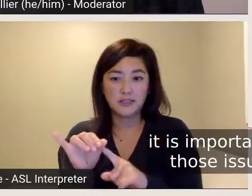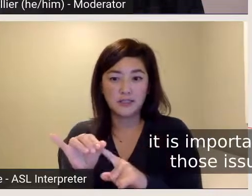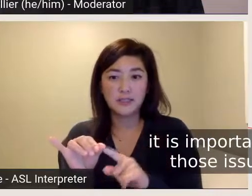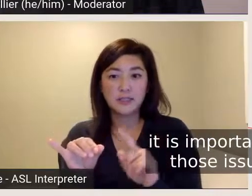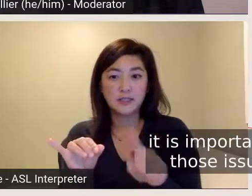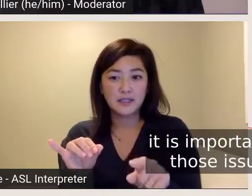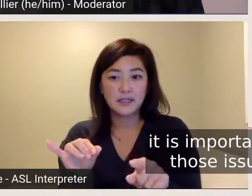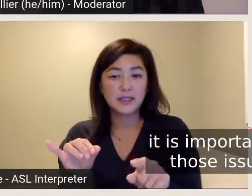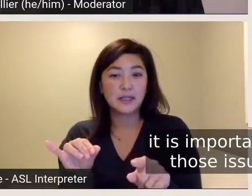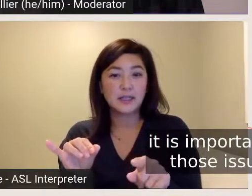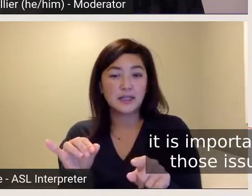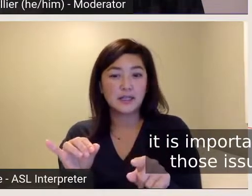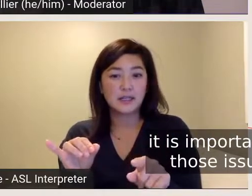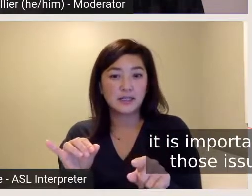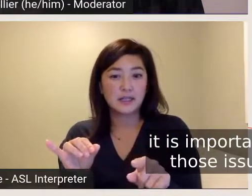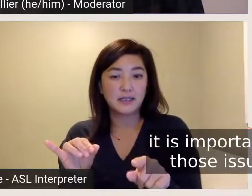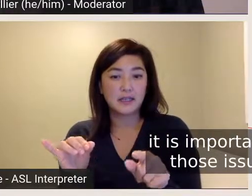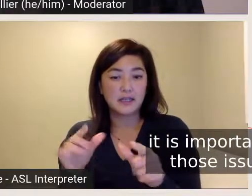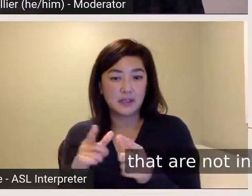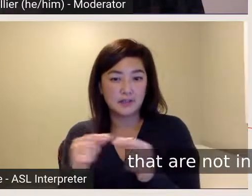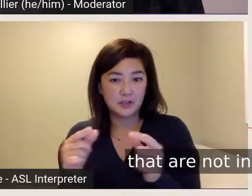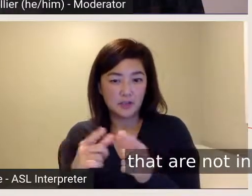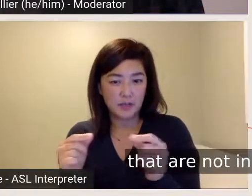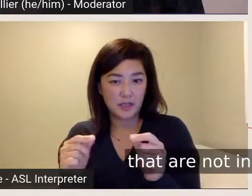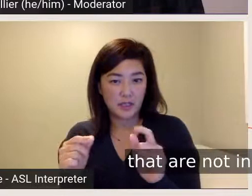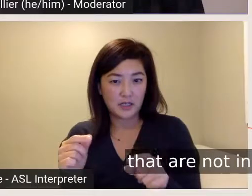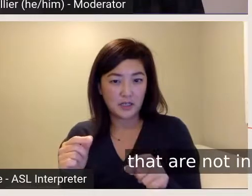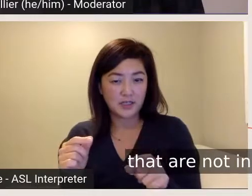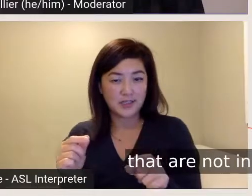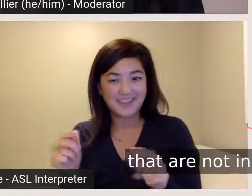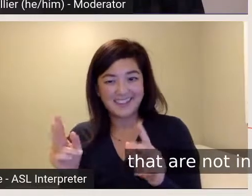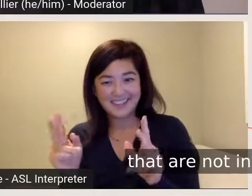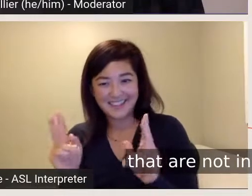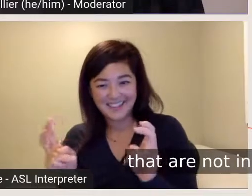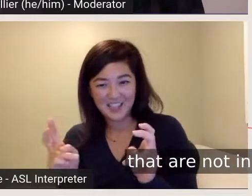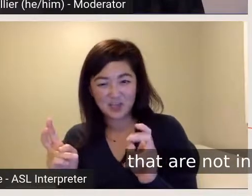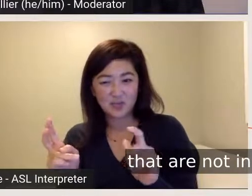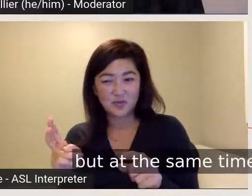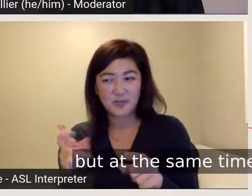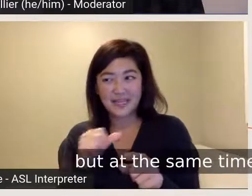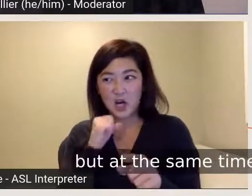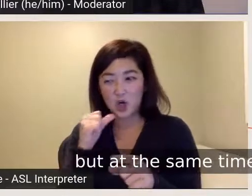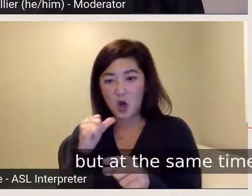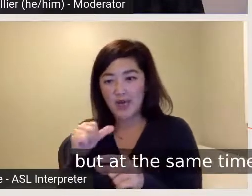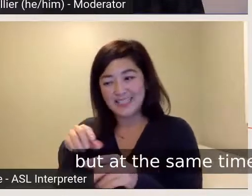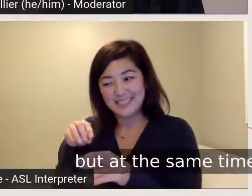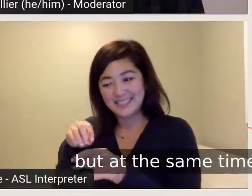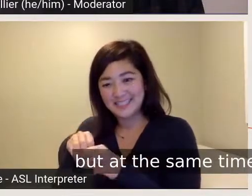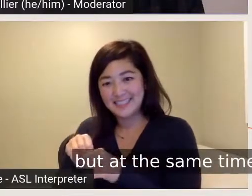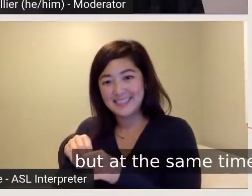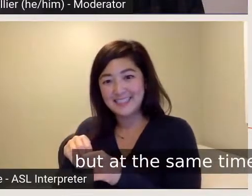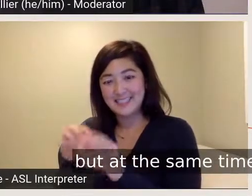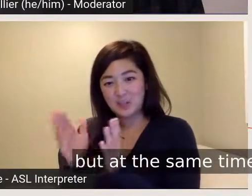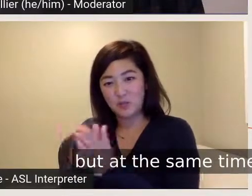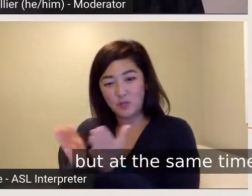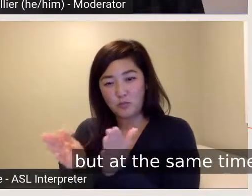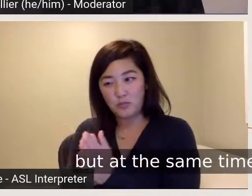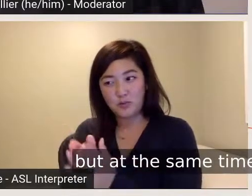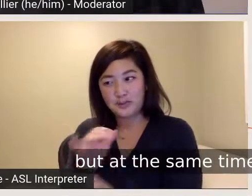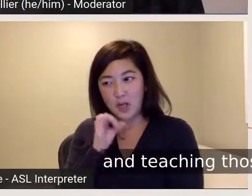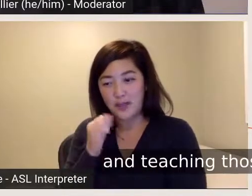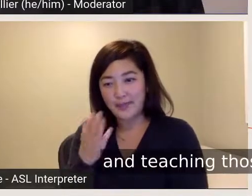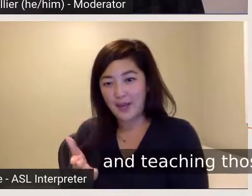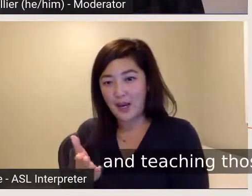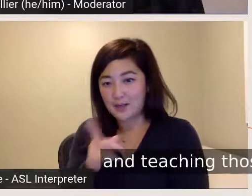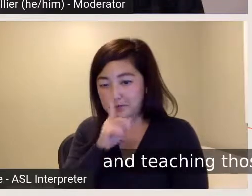issues, topics that are not in the textbooks. But at the same time, growing up in